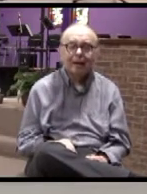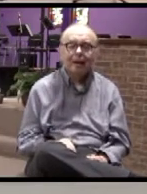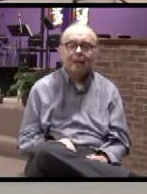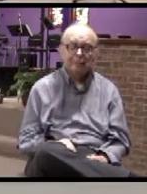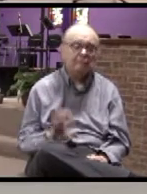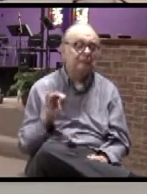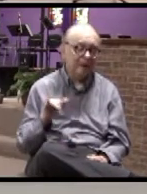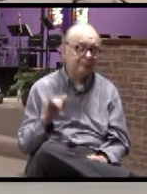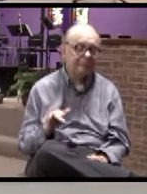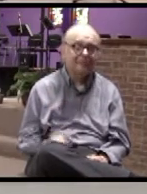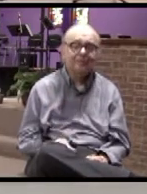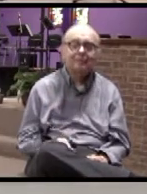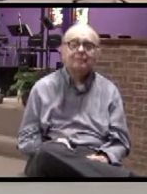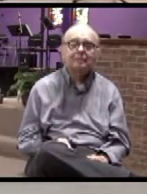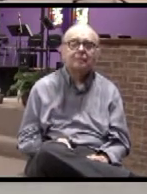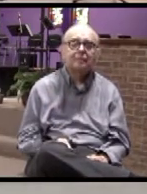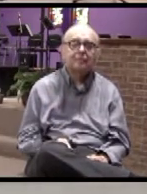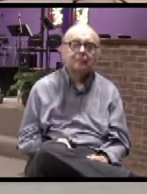Yep.